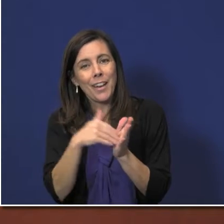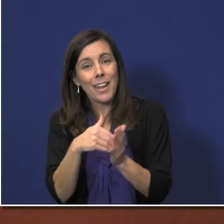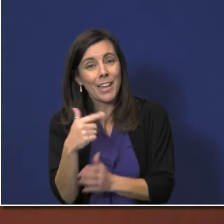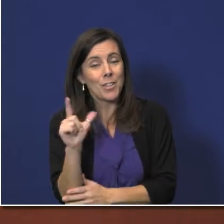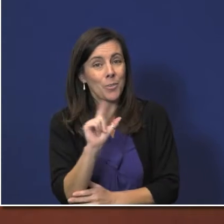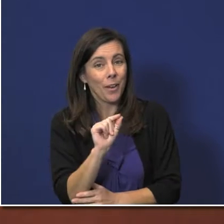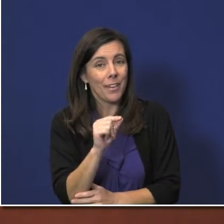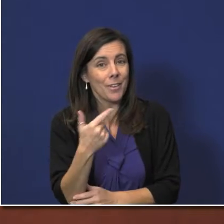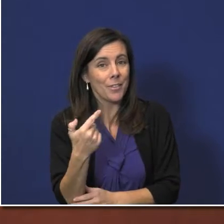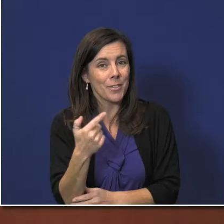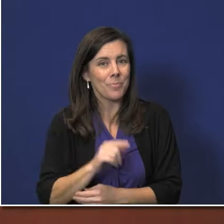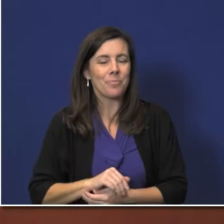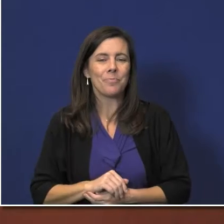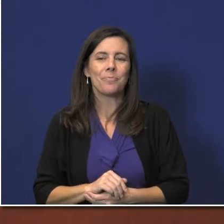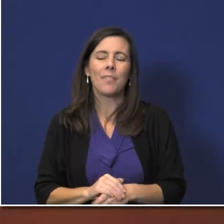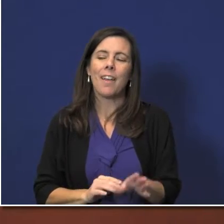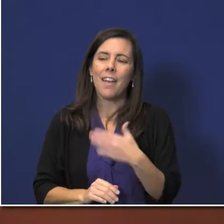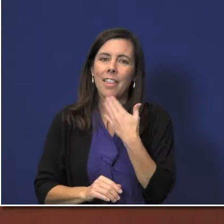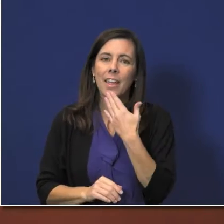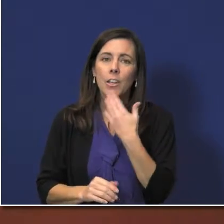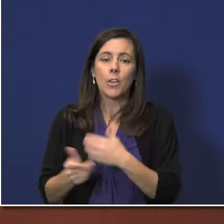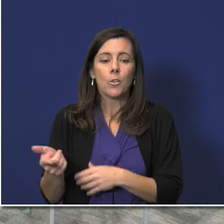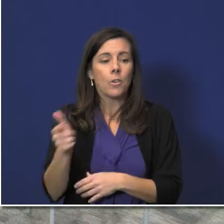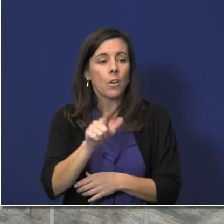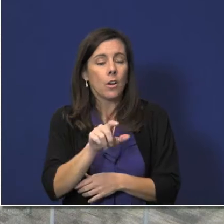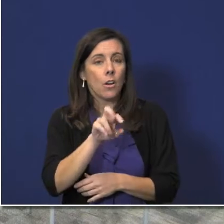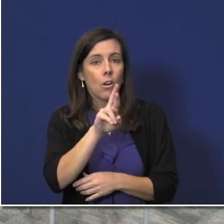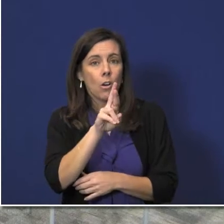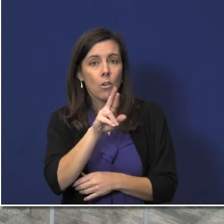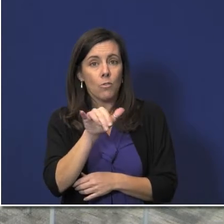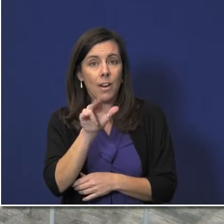2021. Thank you, Dr. O. Mr. Ryan?